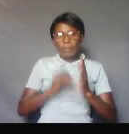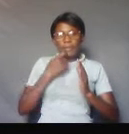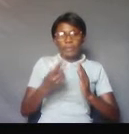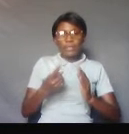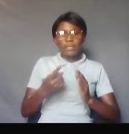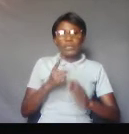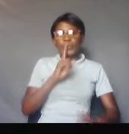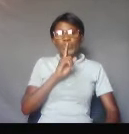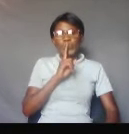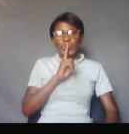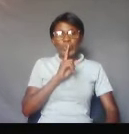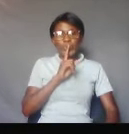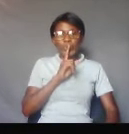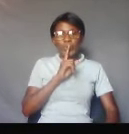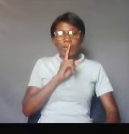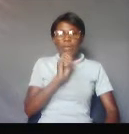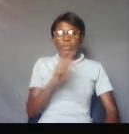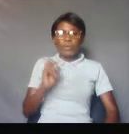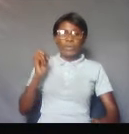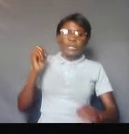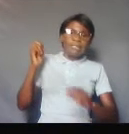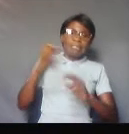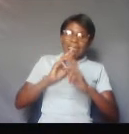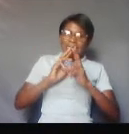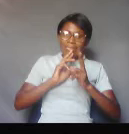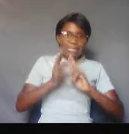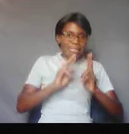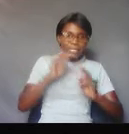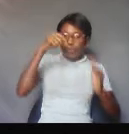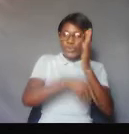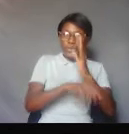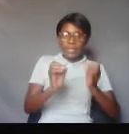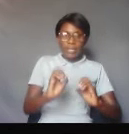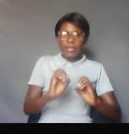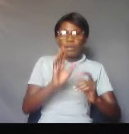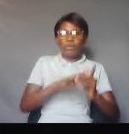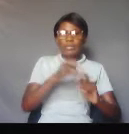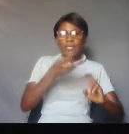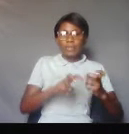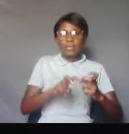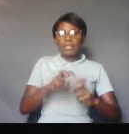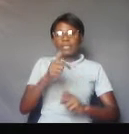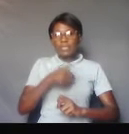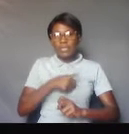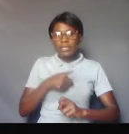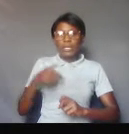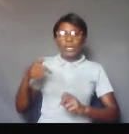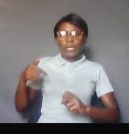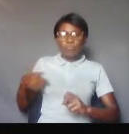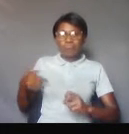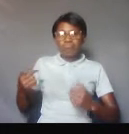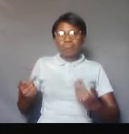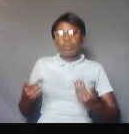pervasive silence around issues of disability, gender, and sexuality when it comes to Bible